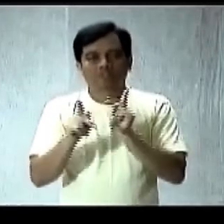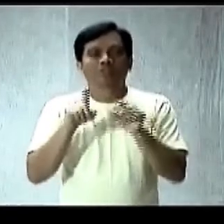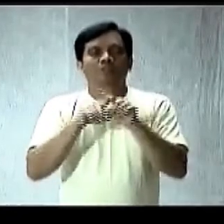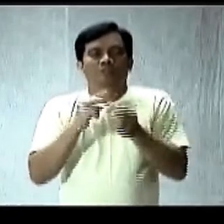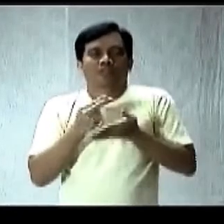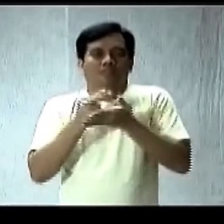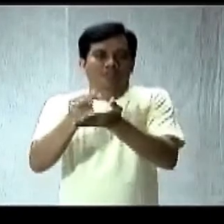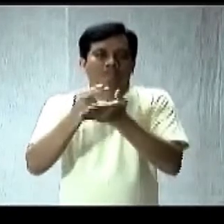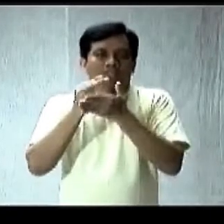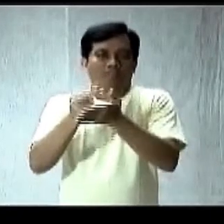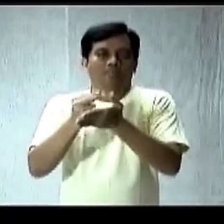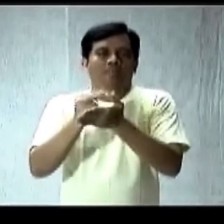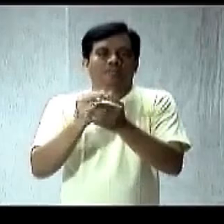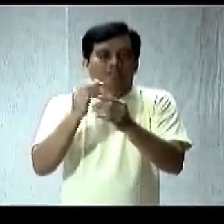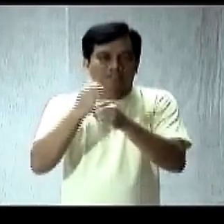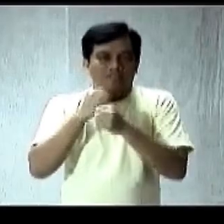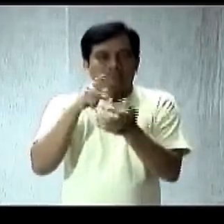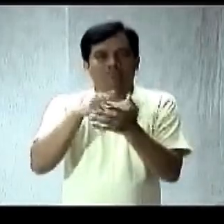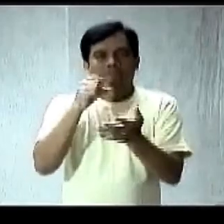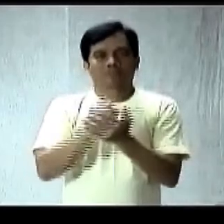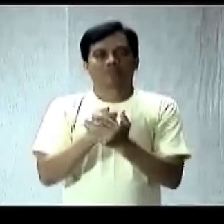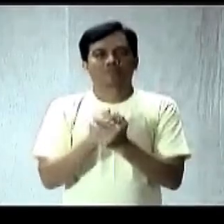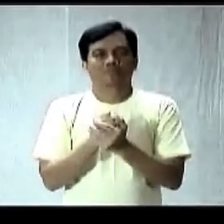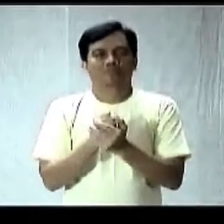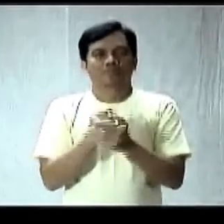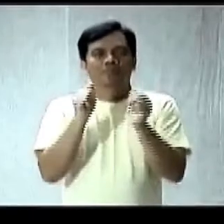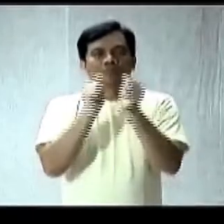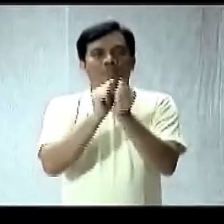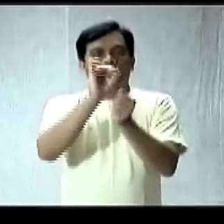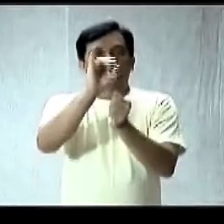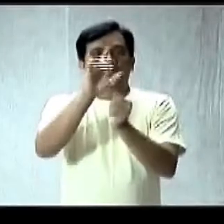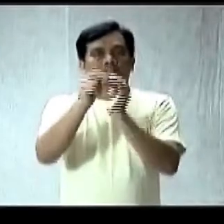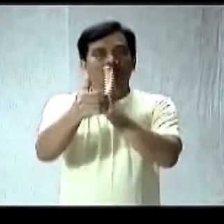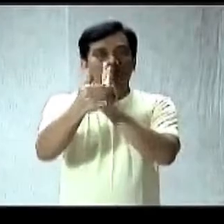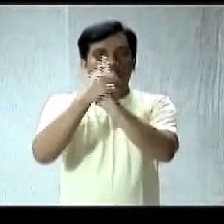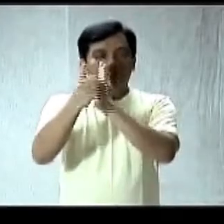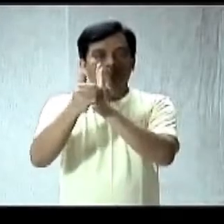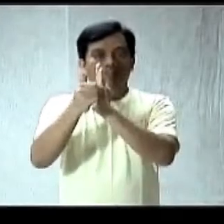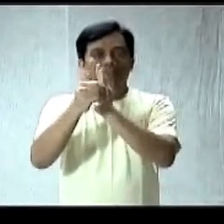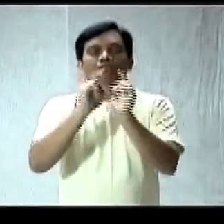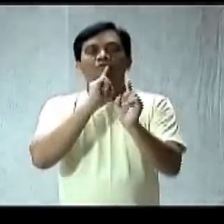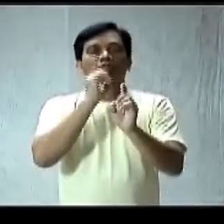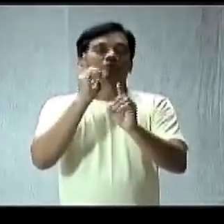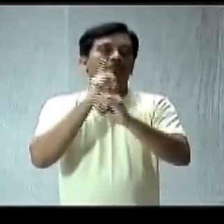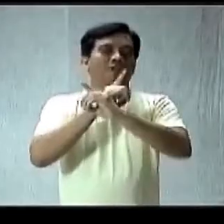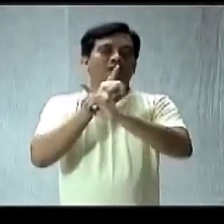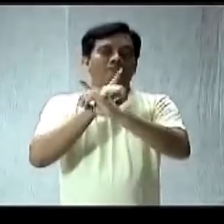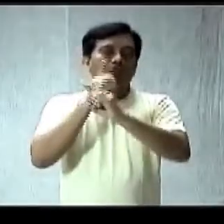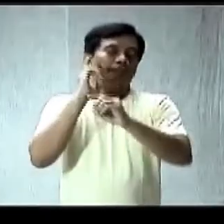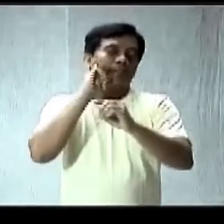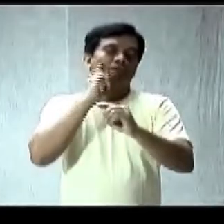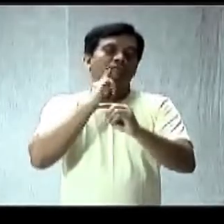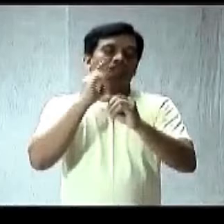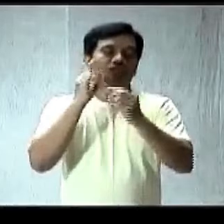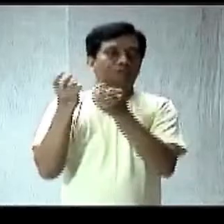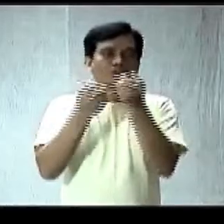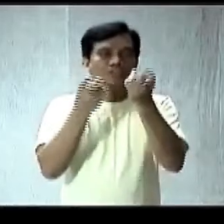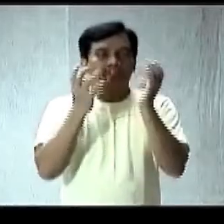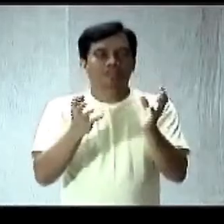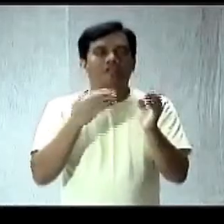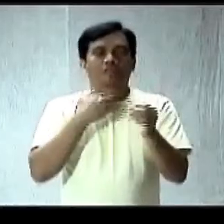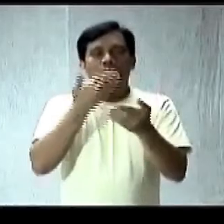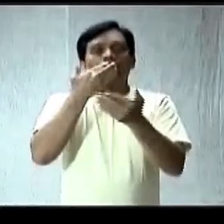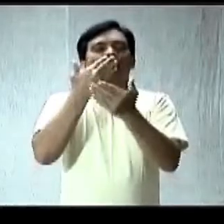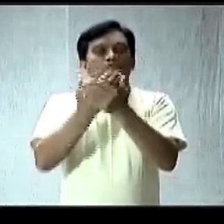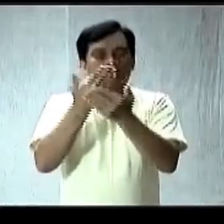then helping them getting their passports. With ICT skills, these deaf encoders have done excellent